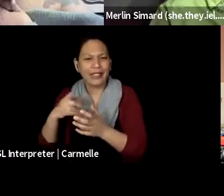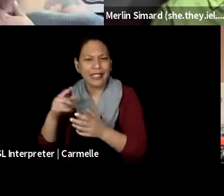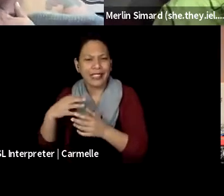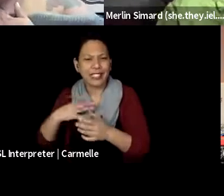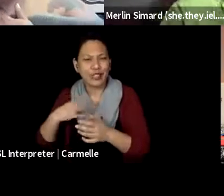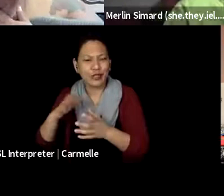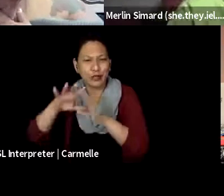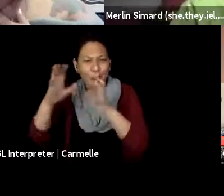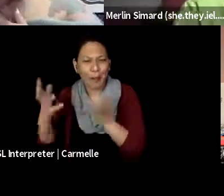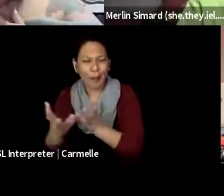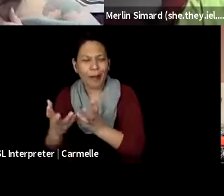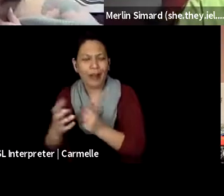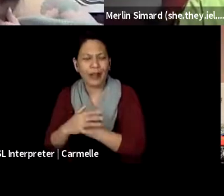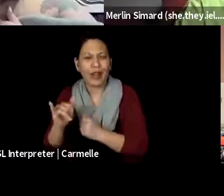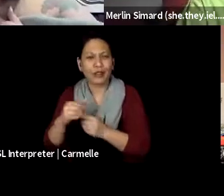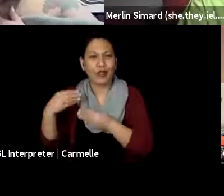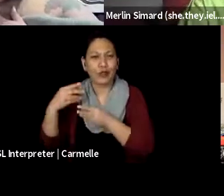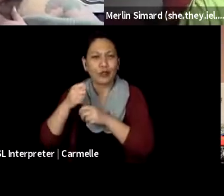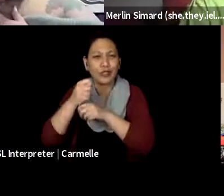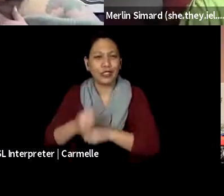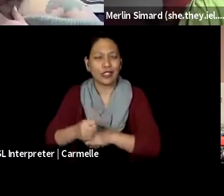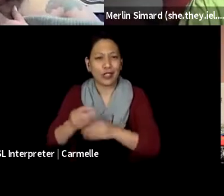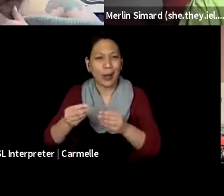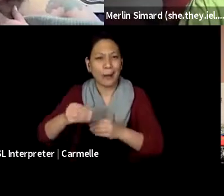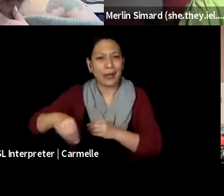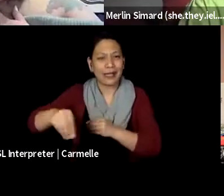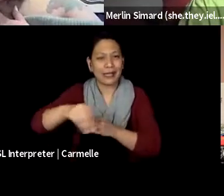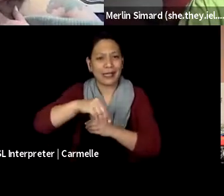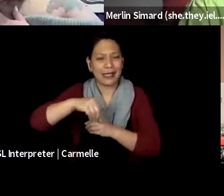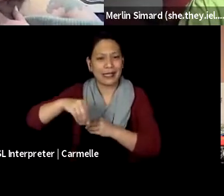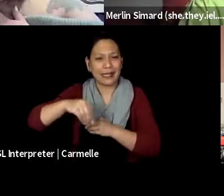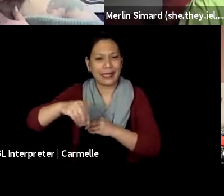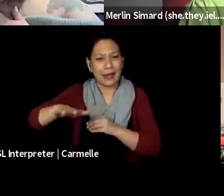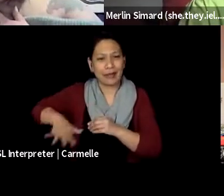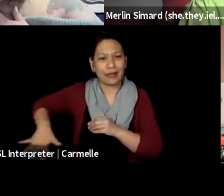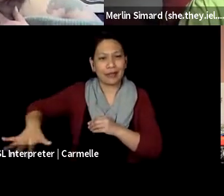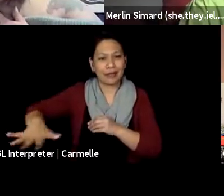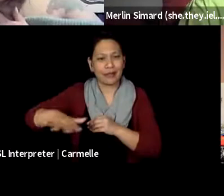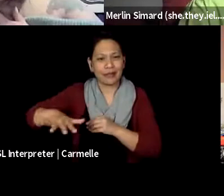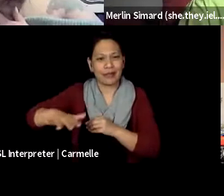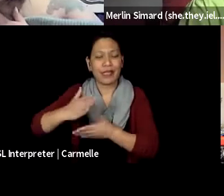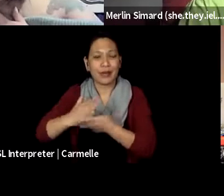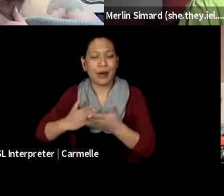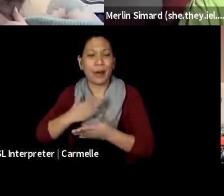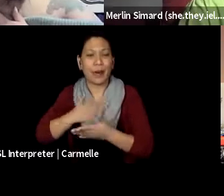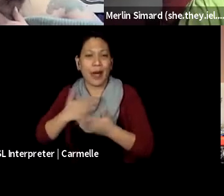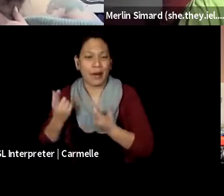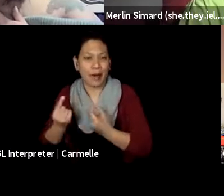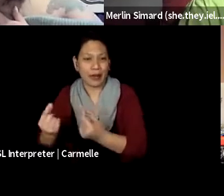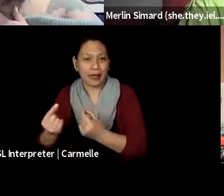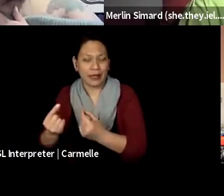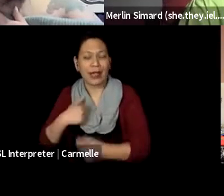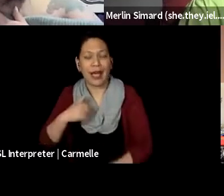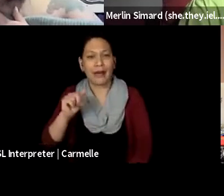And all of my traditional medicines are laid out to the side of me, as that's part of my practice. I am